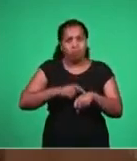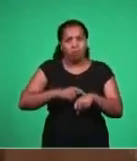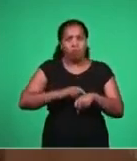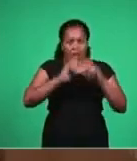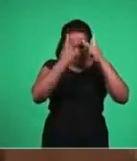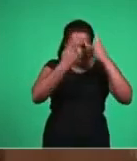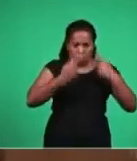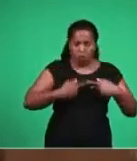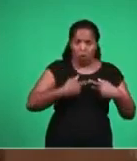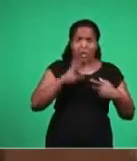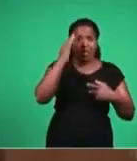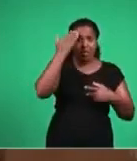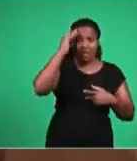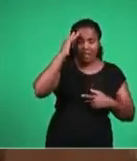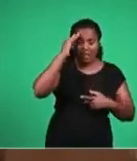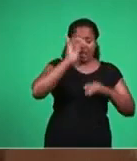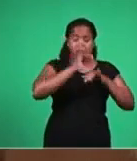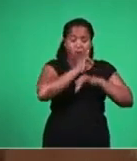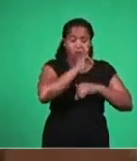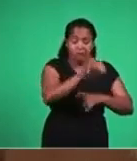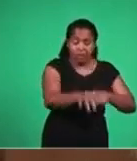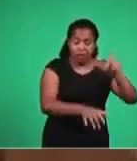can understand